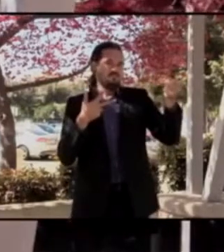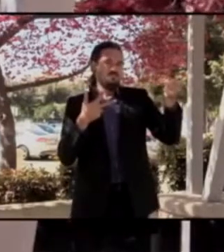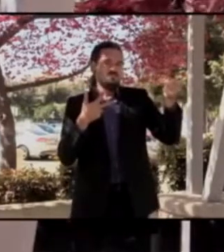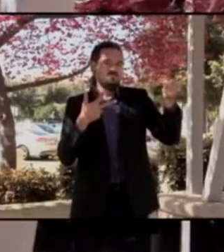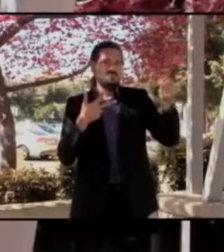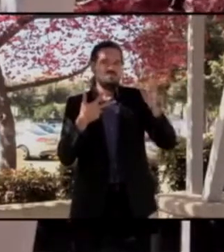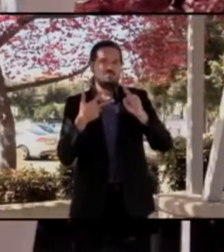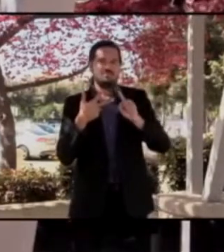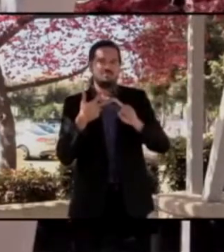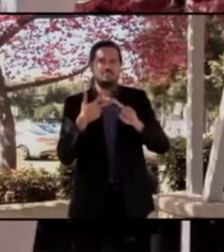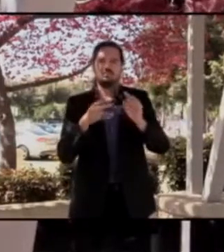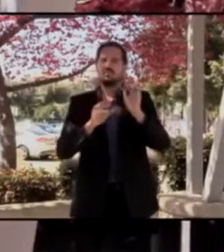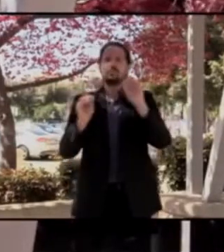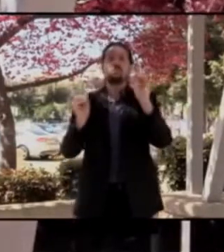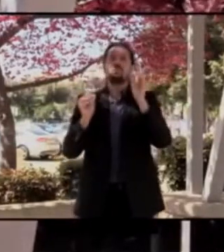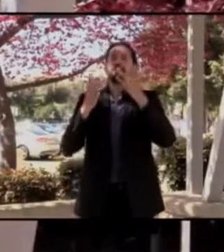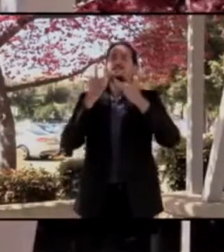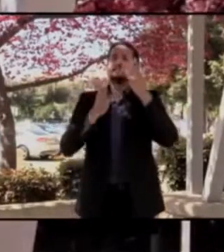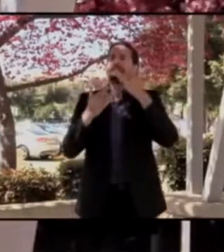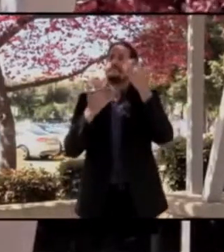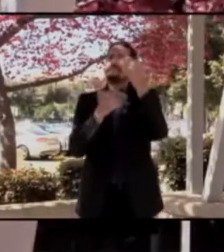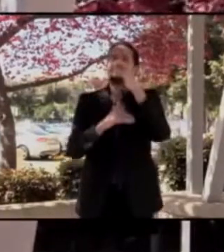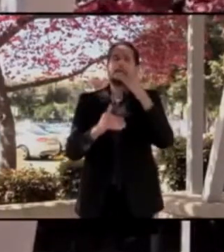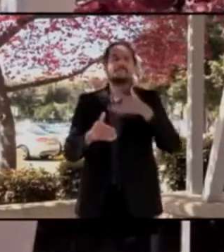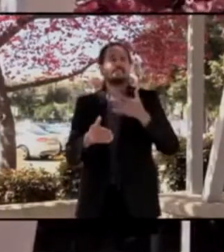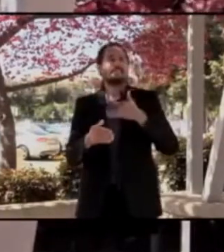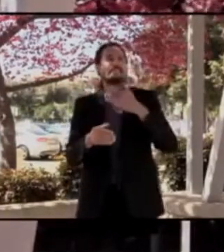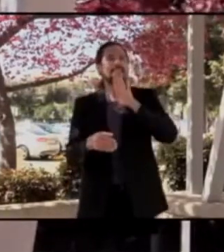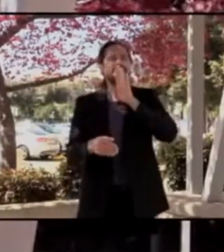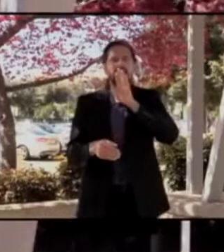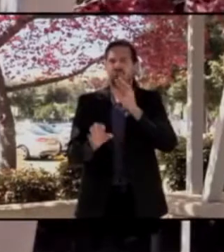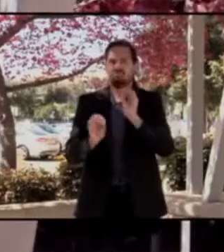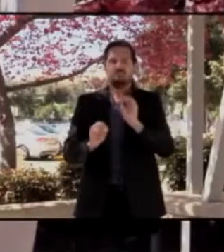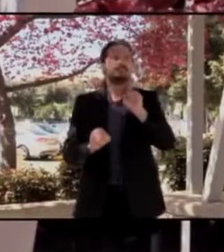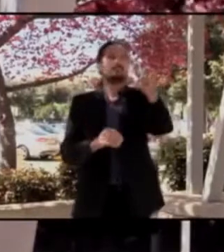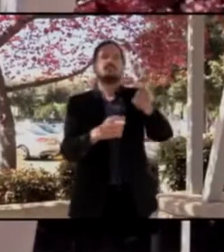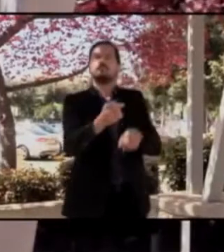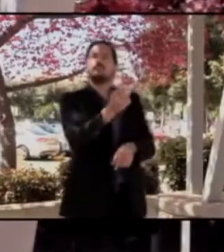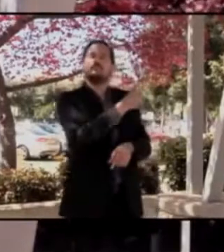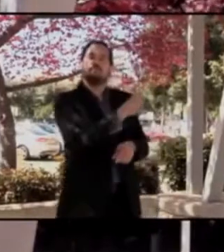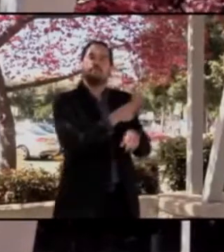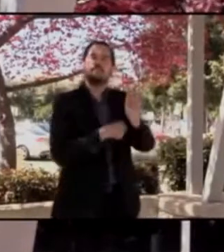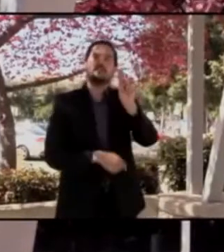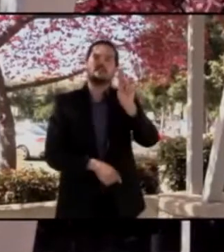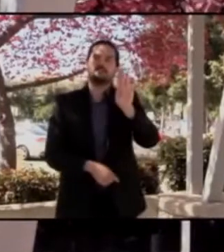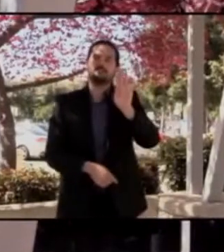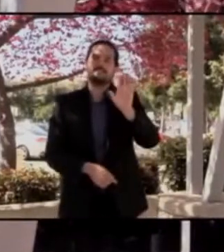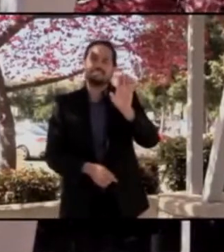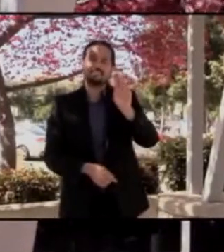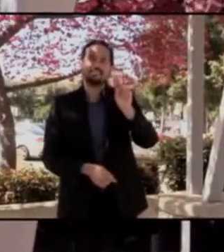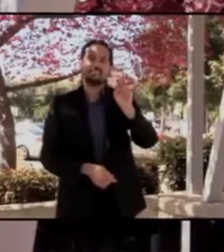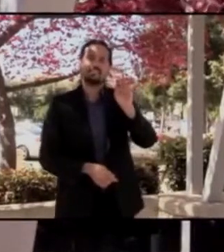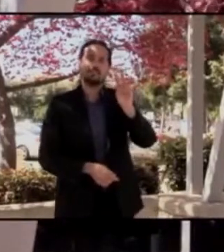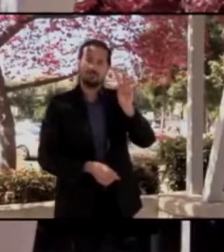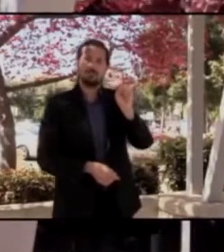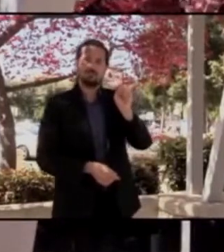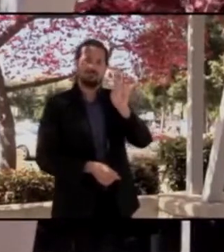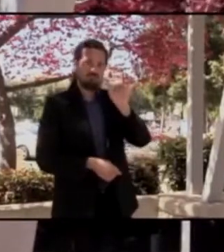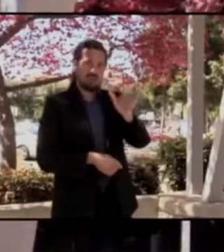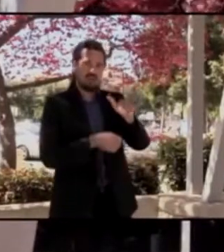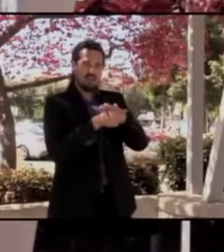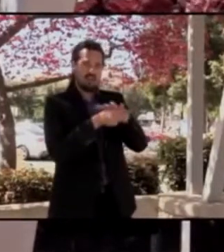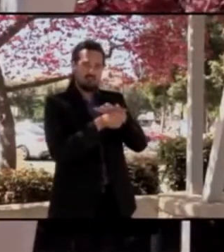NBC? Robert Connie with NBC in the area. For Dr. Cody or Dr. Marty. 1 million